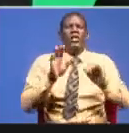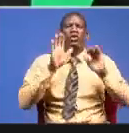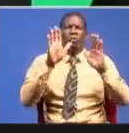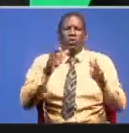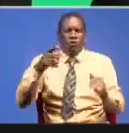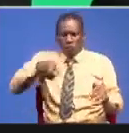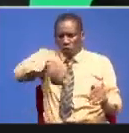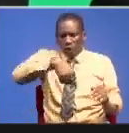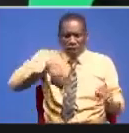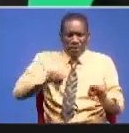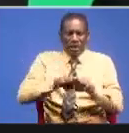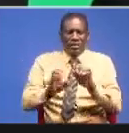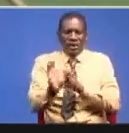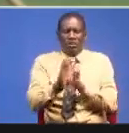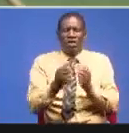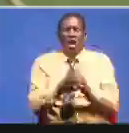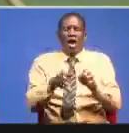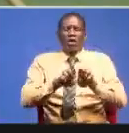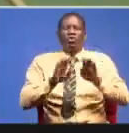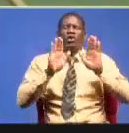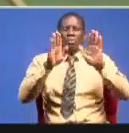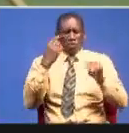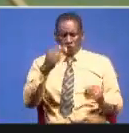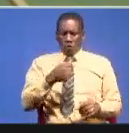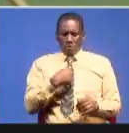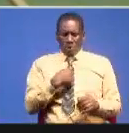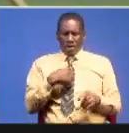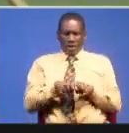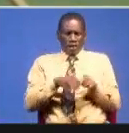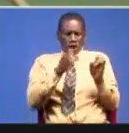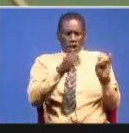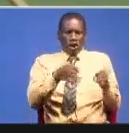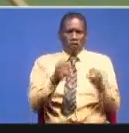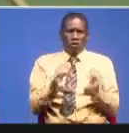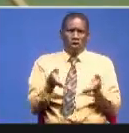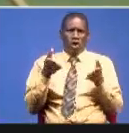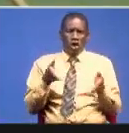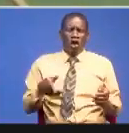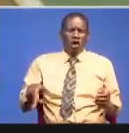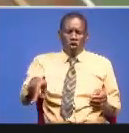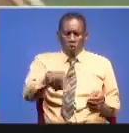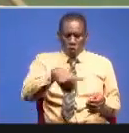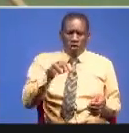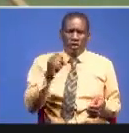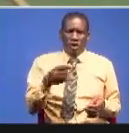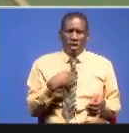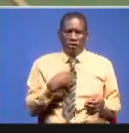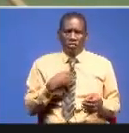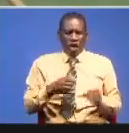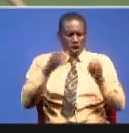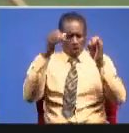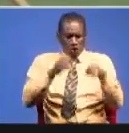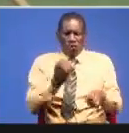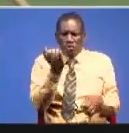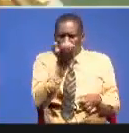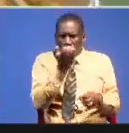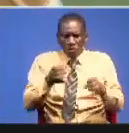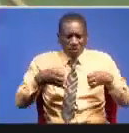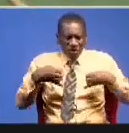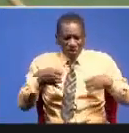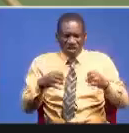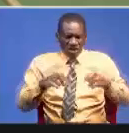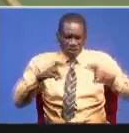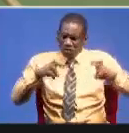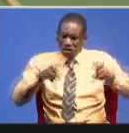us as a country and it is important to me as an individual. We will now have a brand new stadium. We're trying to